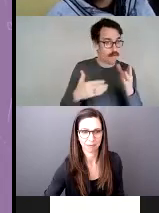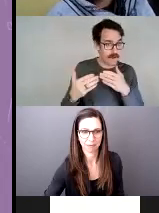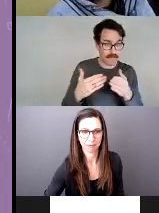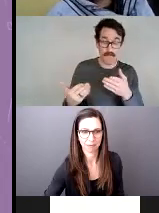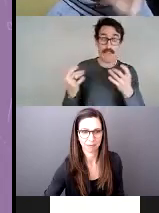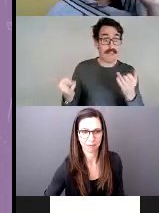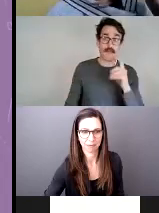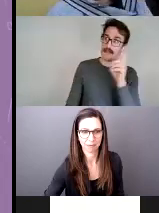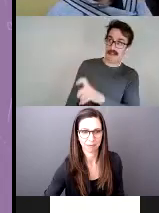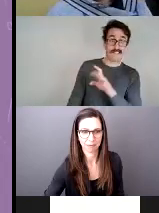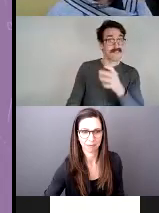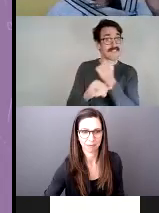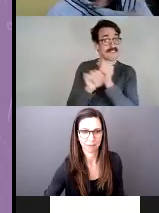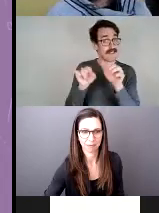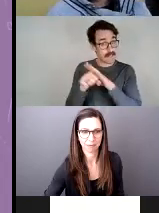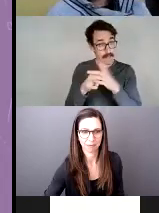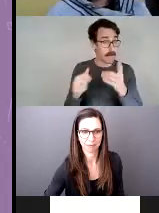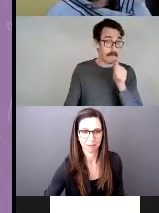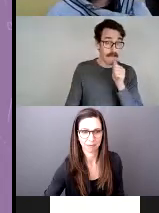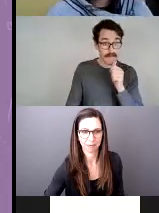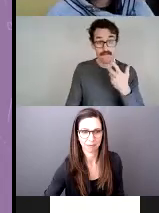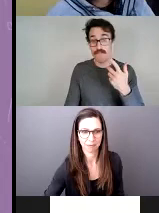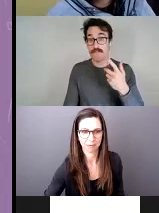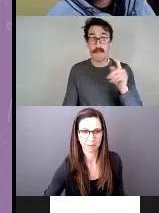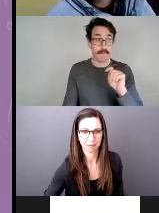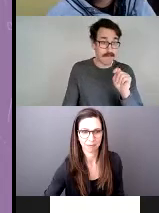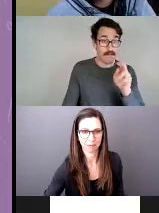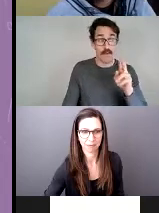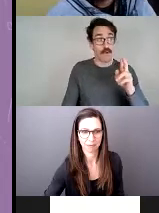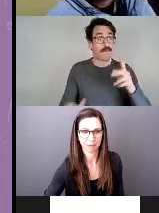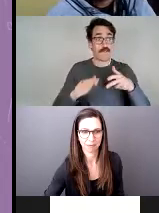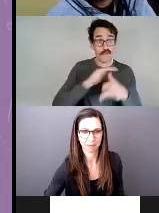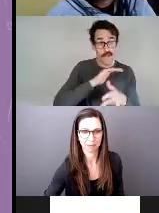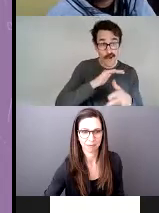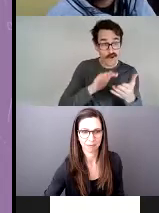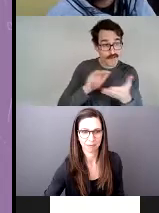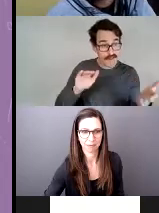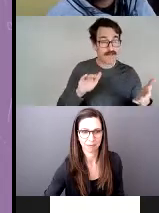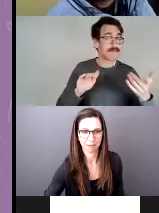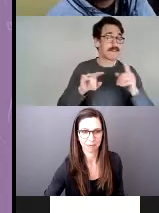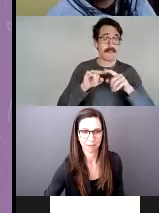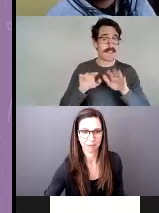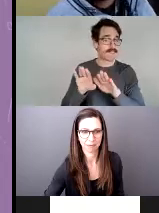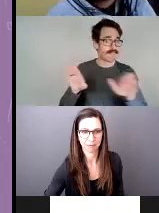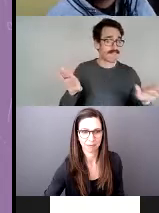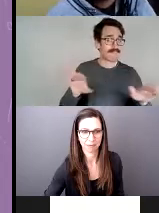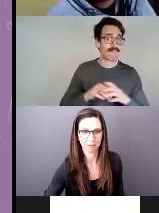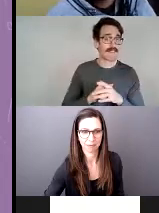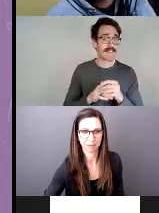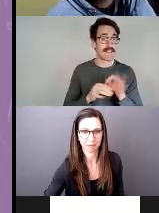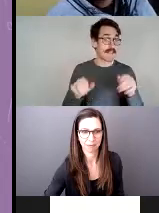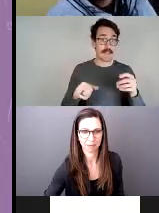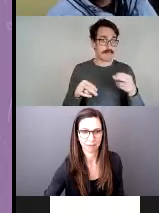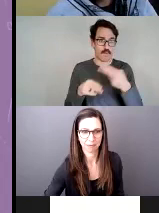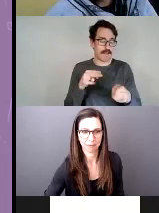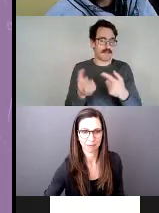bathroom or the abusers in the garage or outside, whatever the case is, we're trying to make sure that you're safe to speak with us, whether it's for 5 minutes, 2 minutes, whatever the case